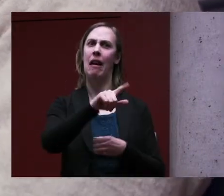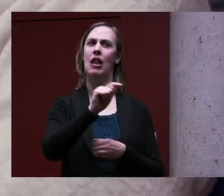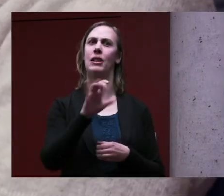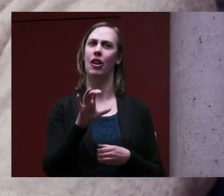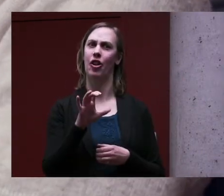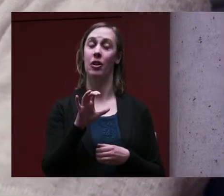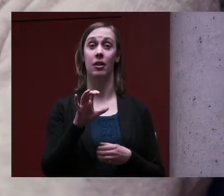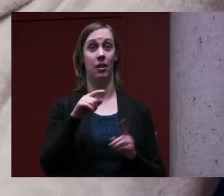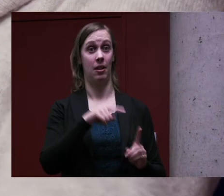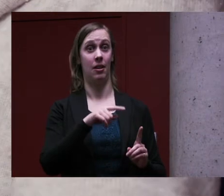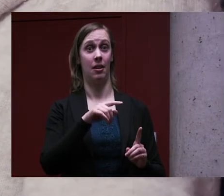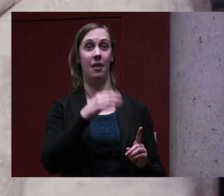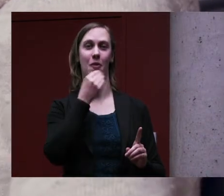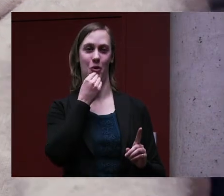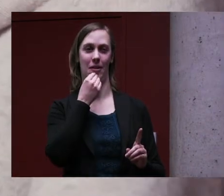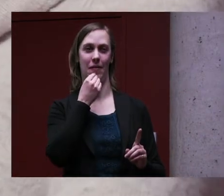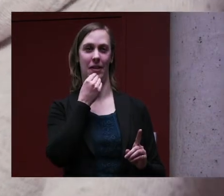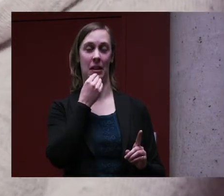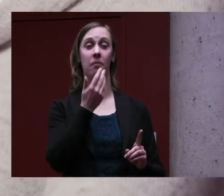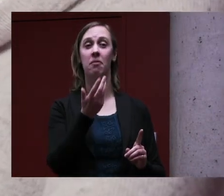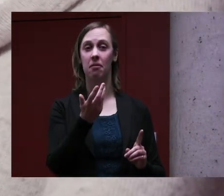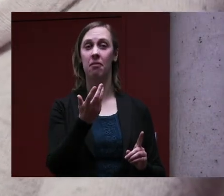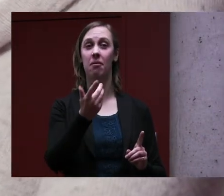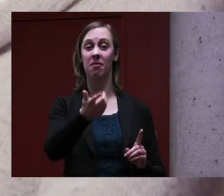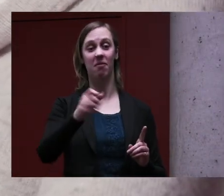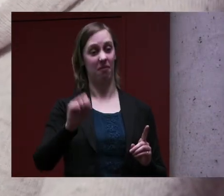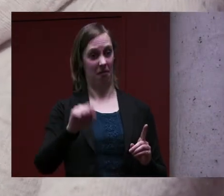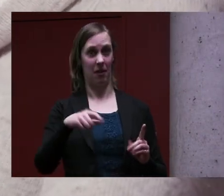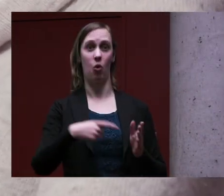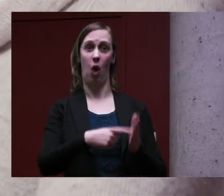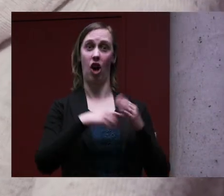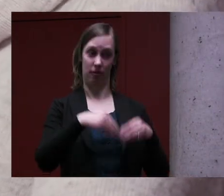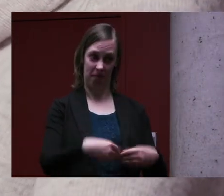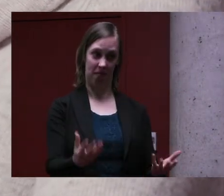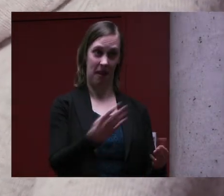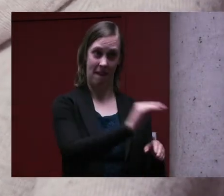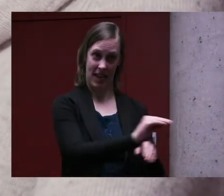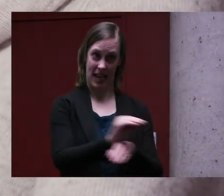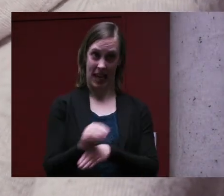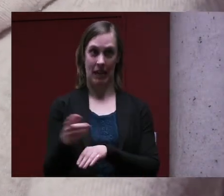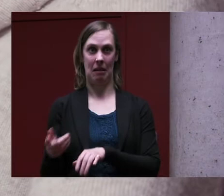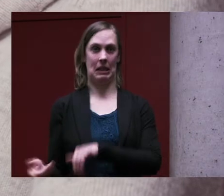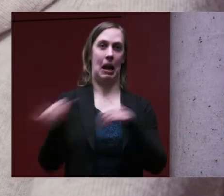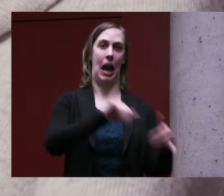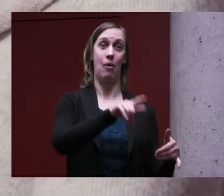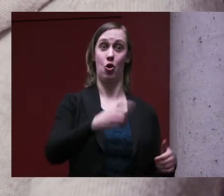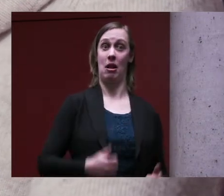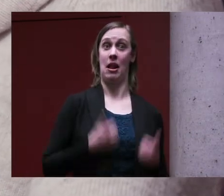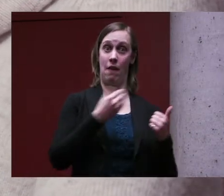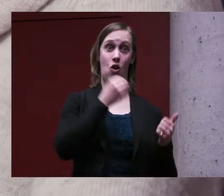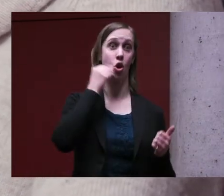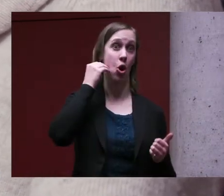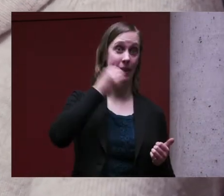food. Although a facility is required to feed you like you would eat at home, in